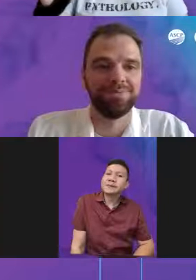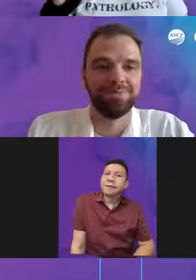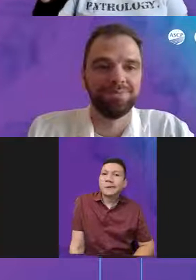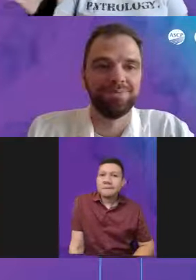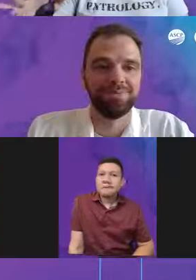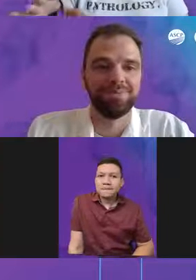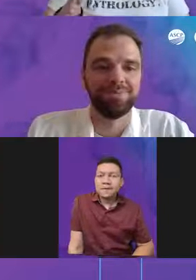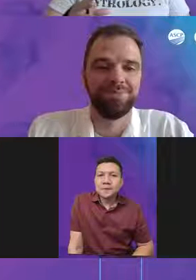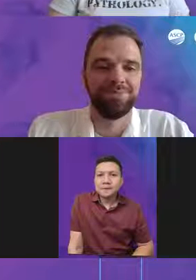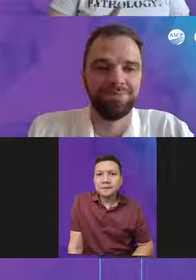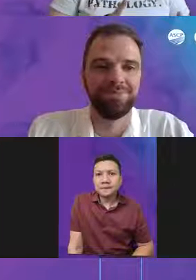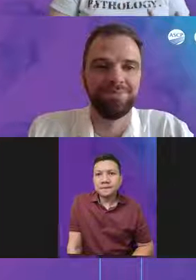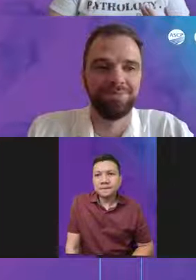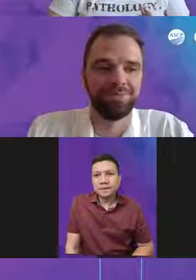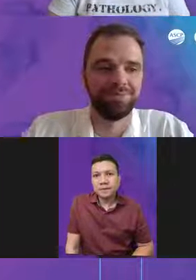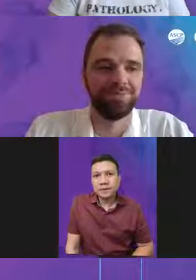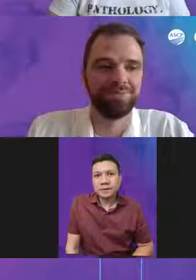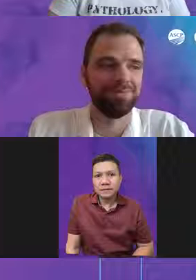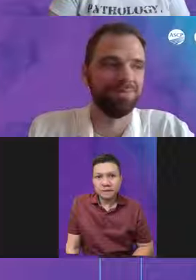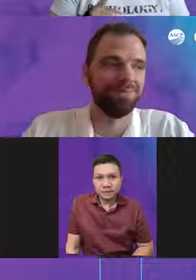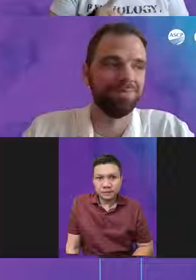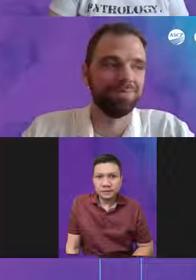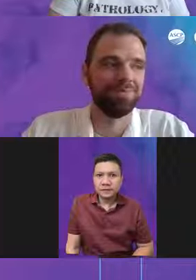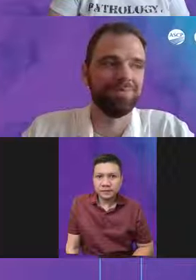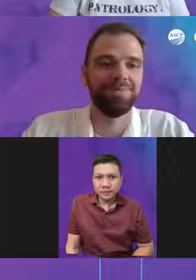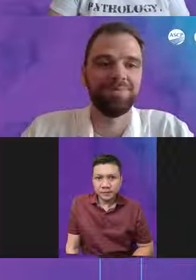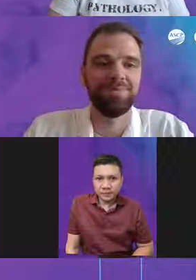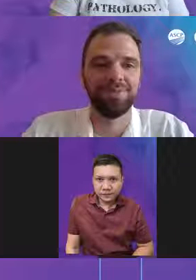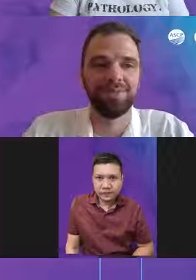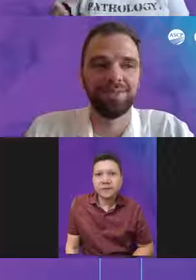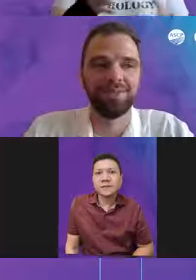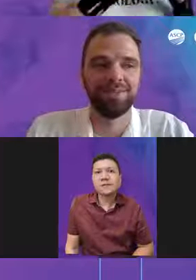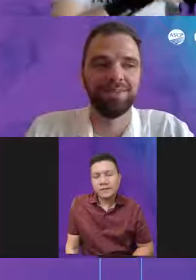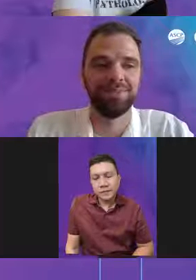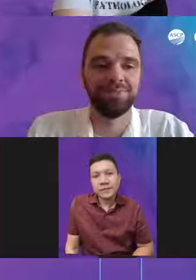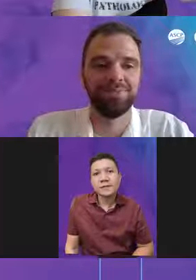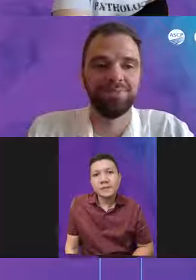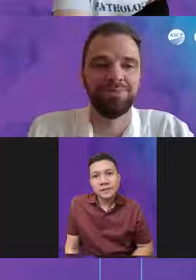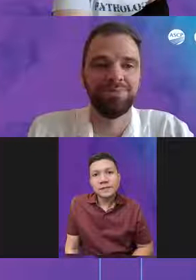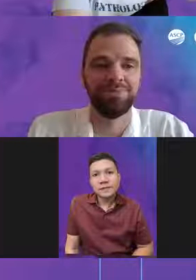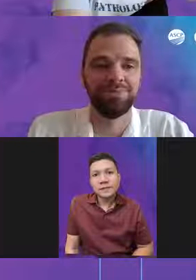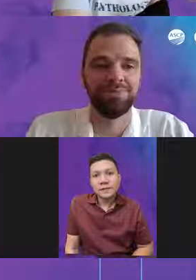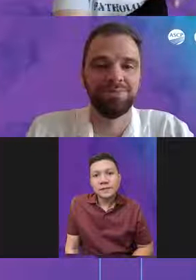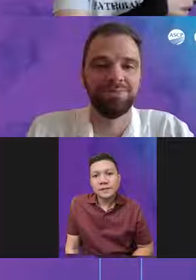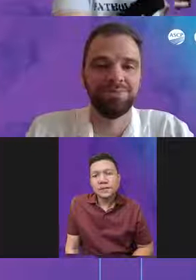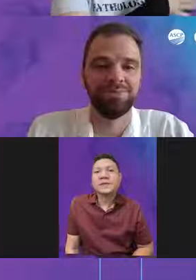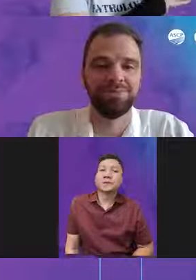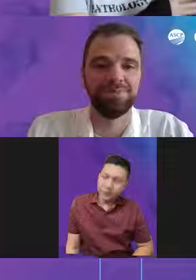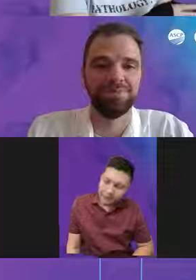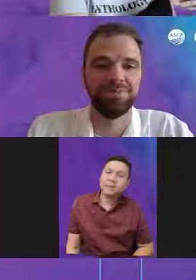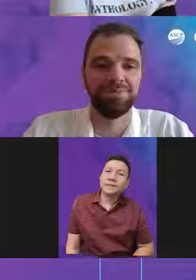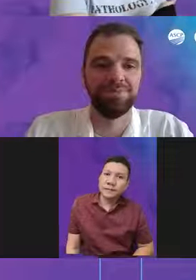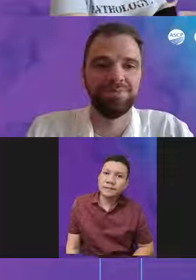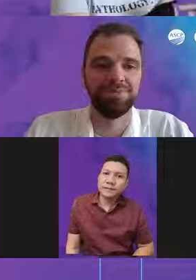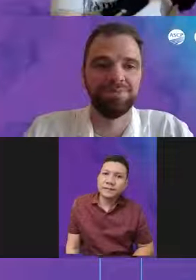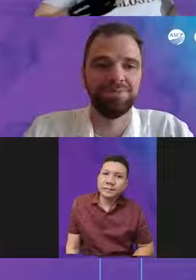moved out to the edges. Maybe, you know, platelet clumping or blast cells. Look in the heavy area. Don't count